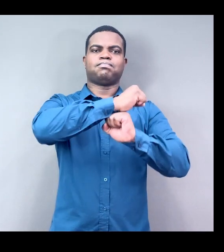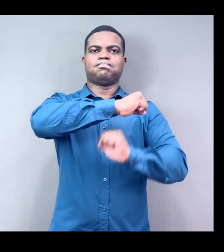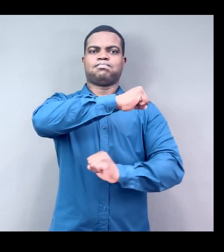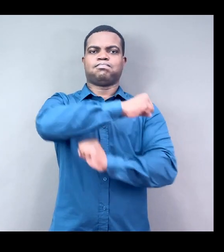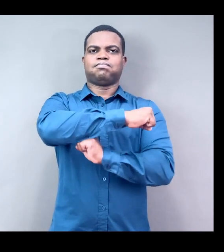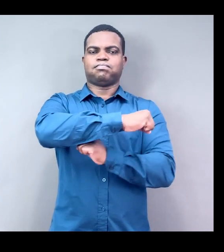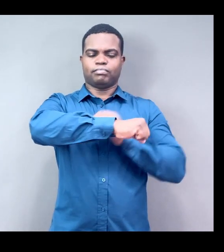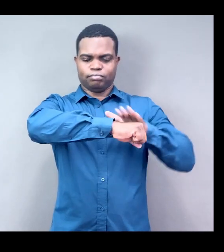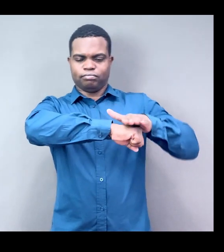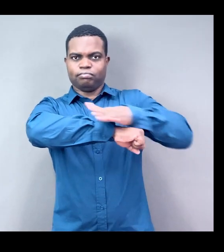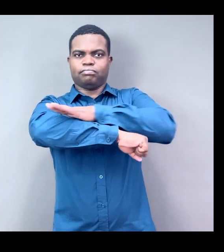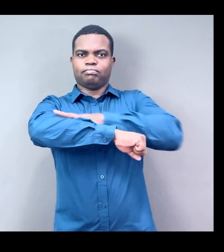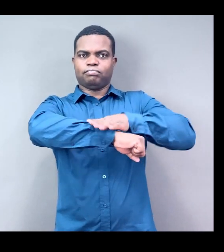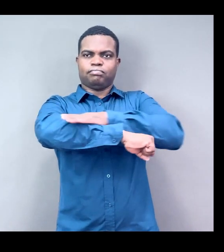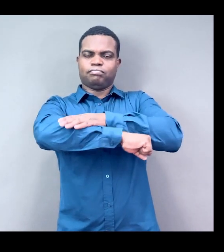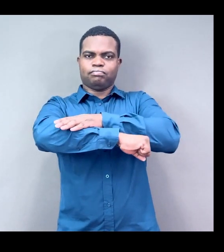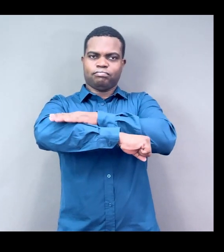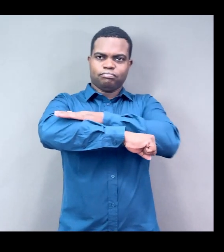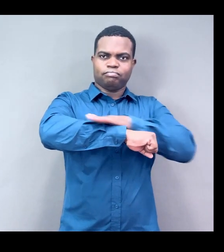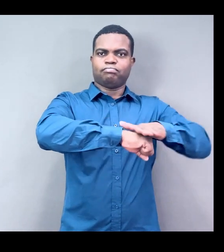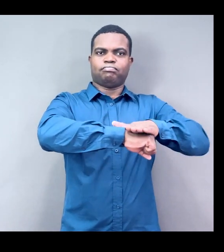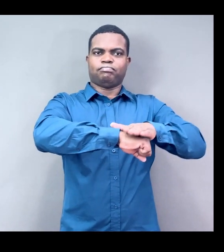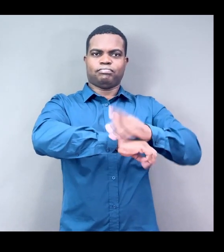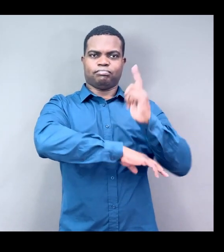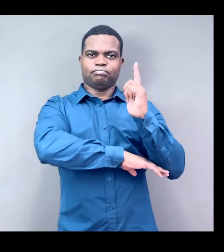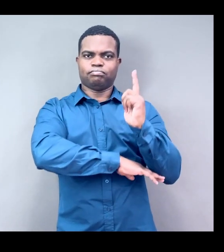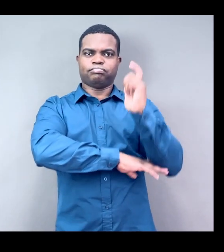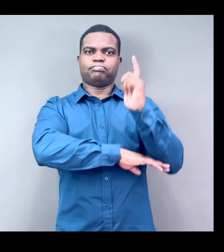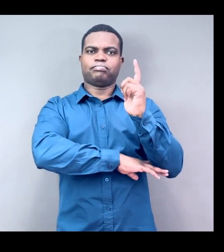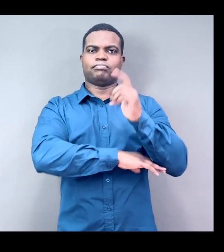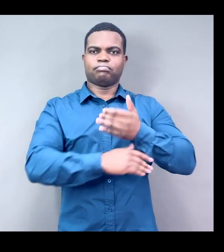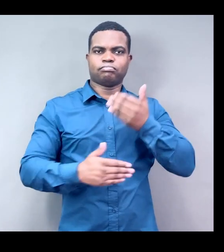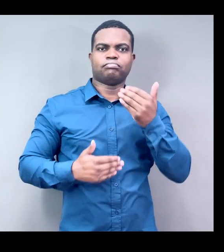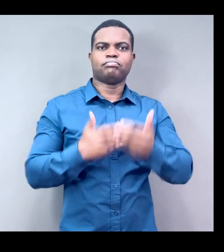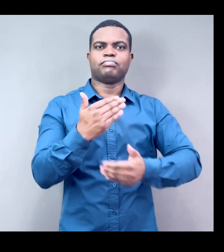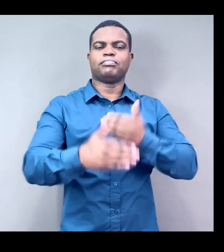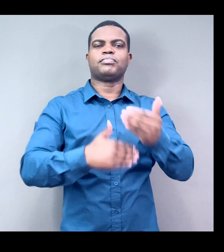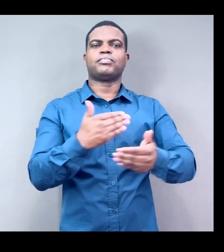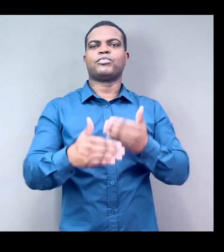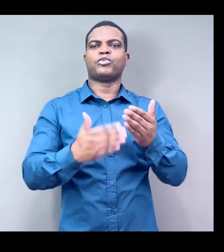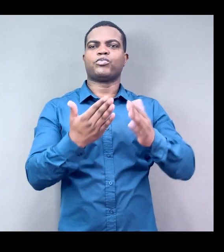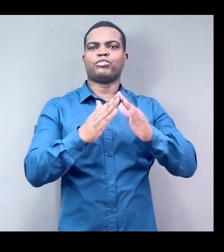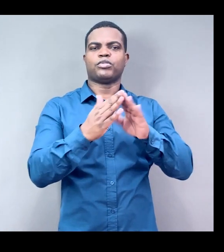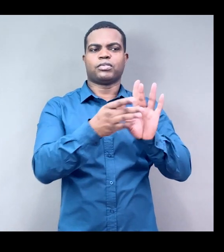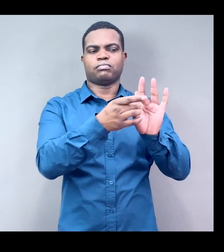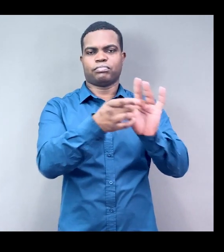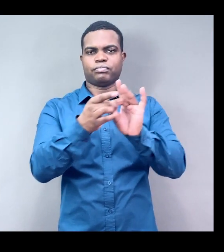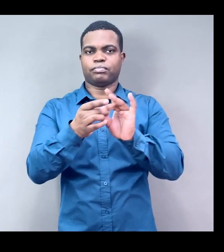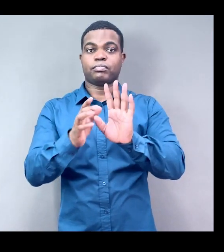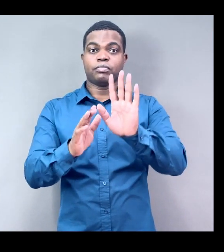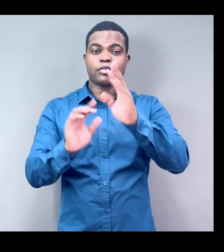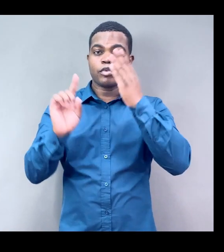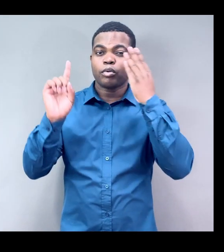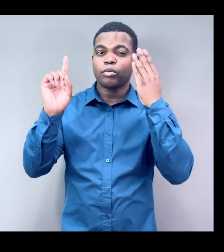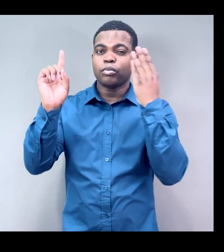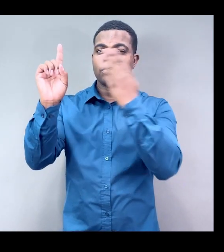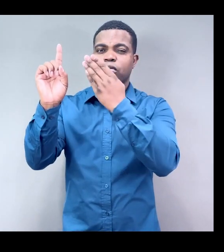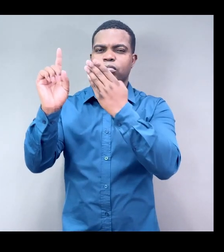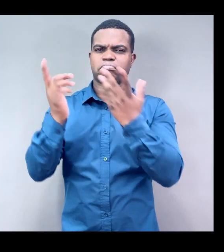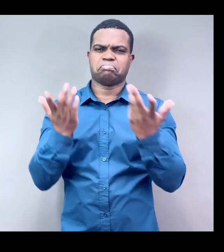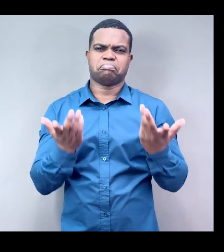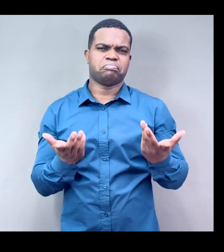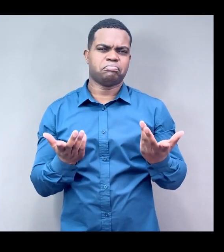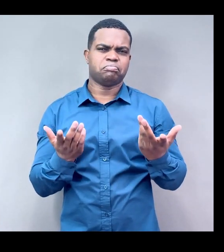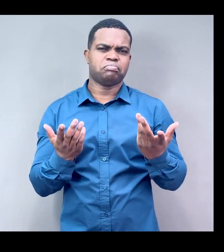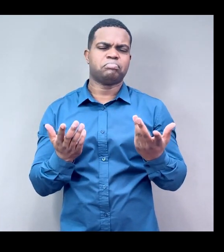foundation for whatever you will be carrying out in your community engagement efforts.